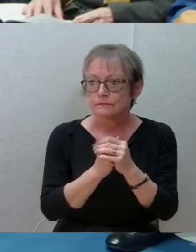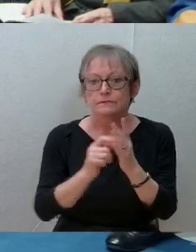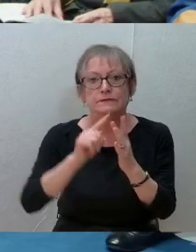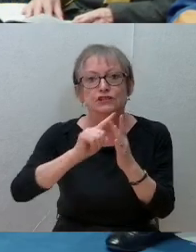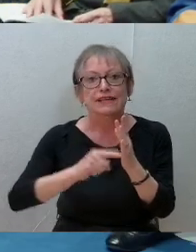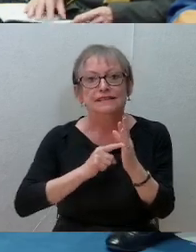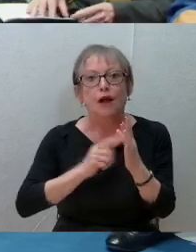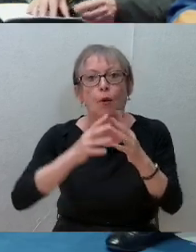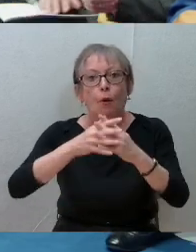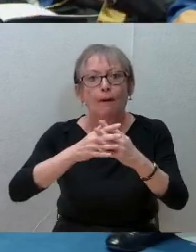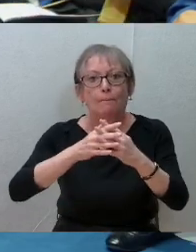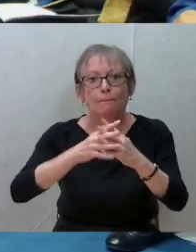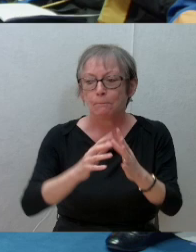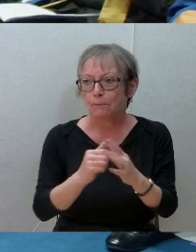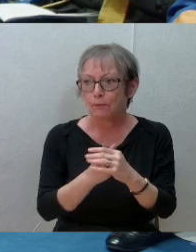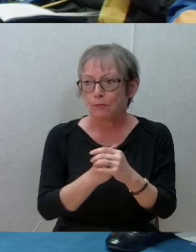Jessica Walker.